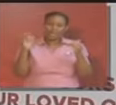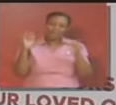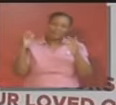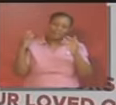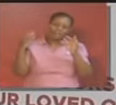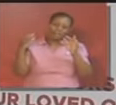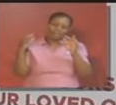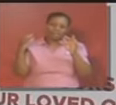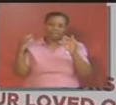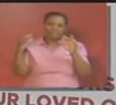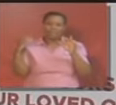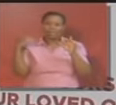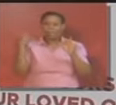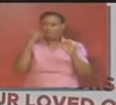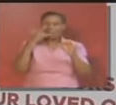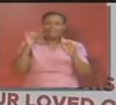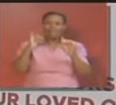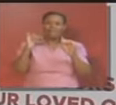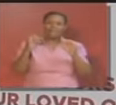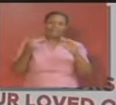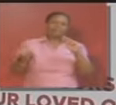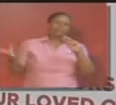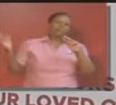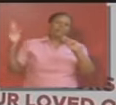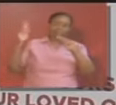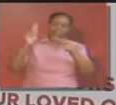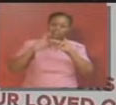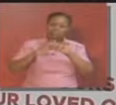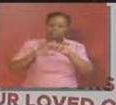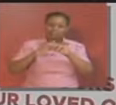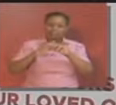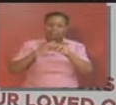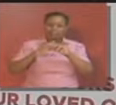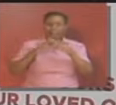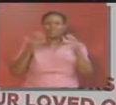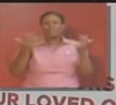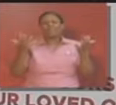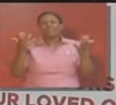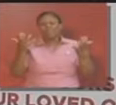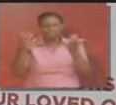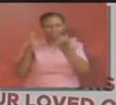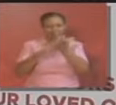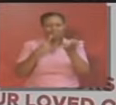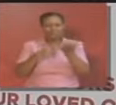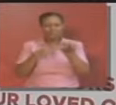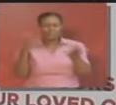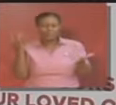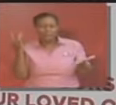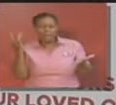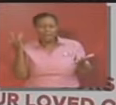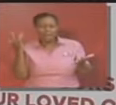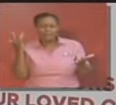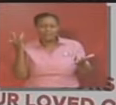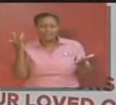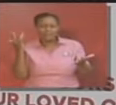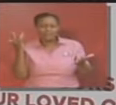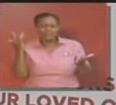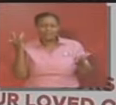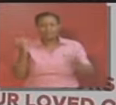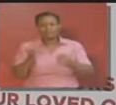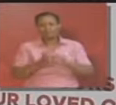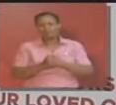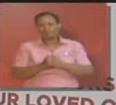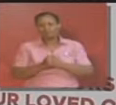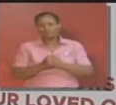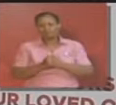surge, and I would like to speak to some of the issues surrounding why these numbers seem to be going up. So the last time